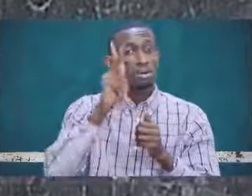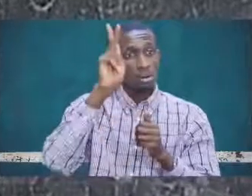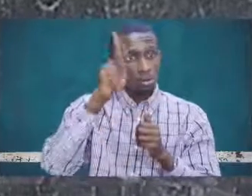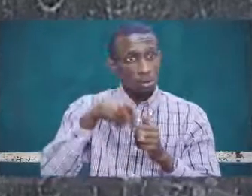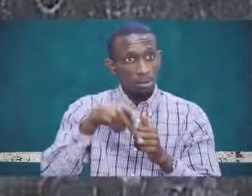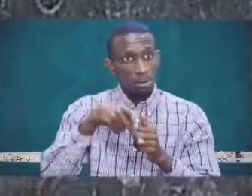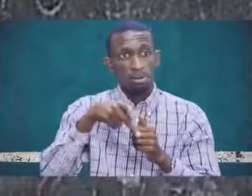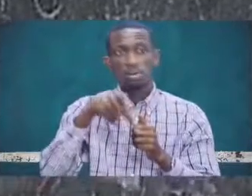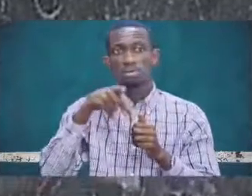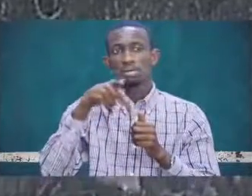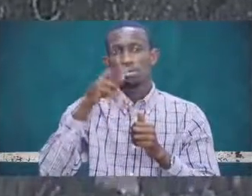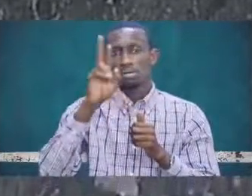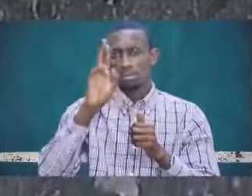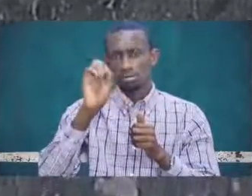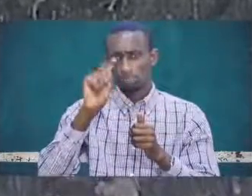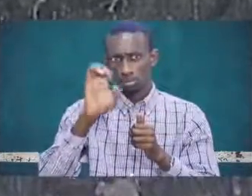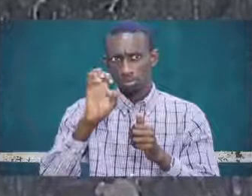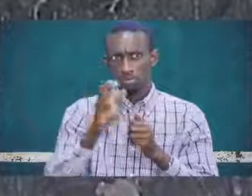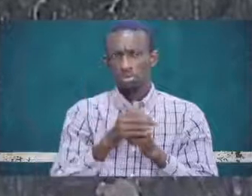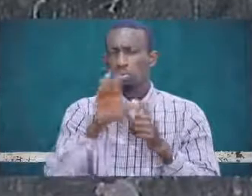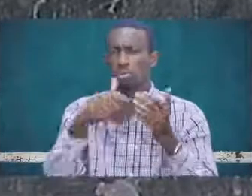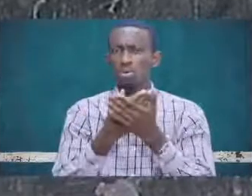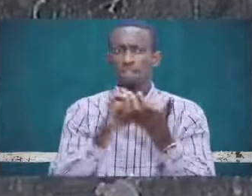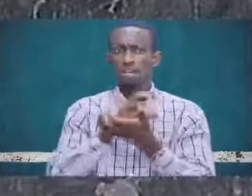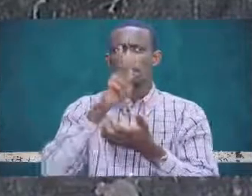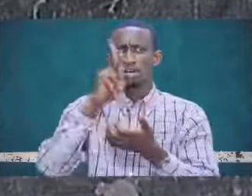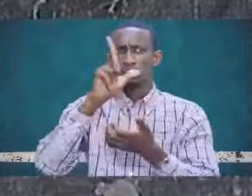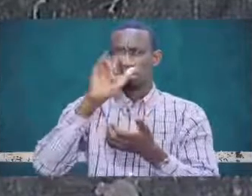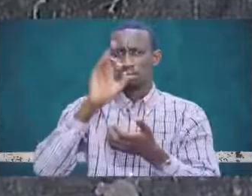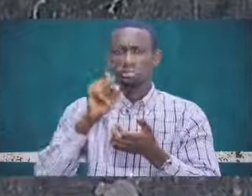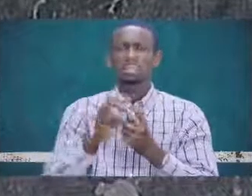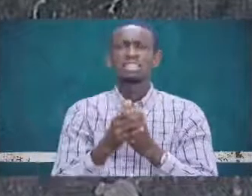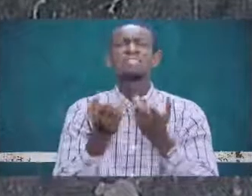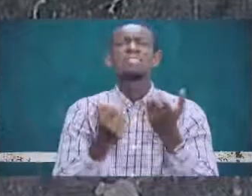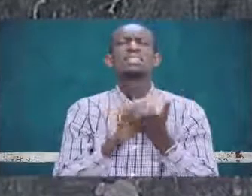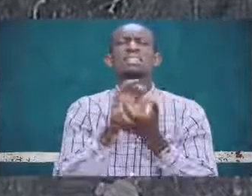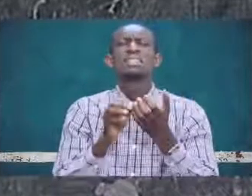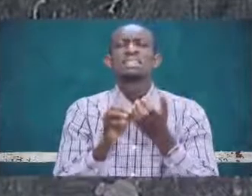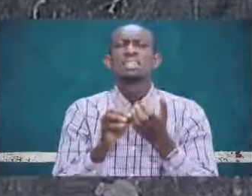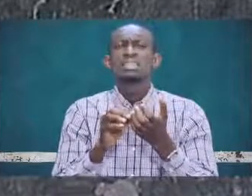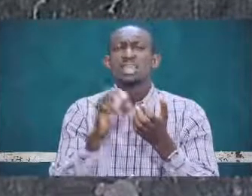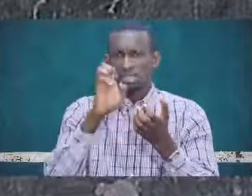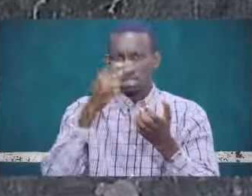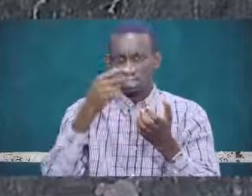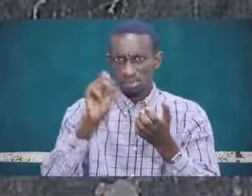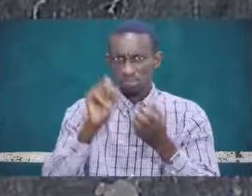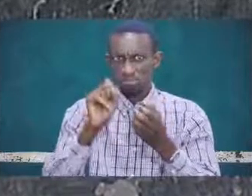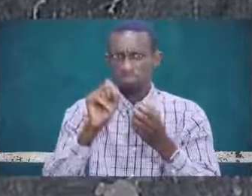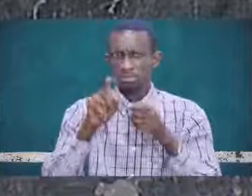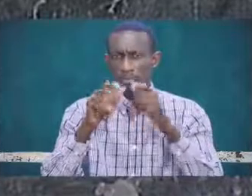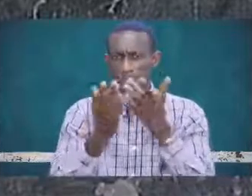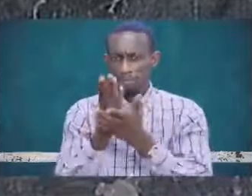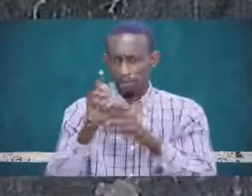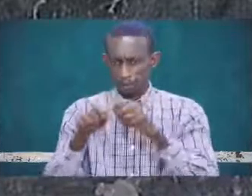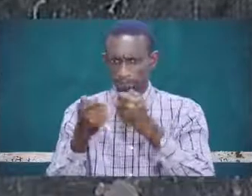Lipase, it does a function. All enzymes must be having S, except some of the enzymes. Take an example like trypsin and renin. Lipase breaks down